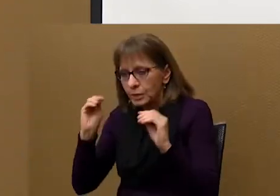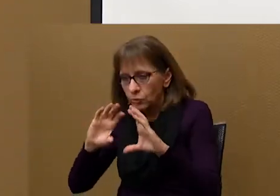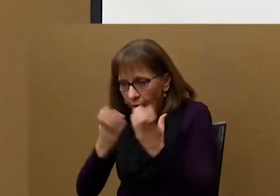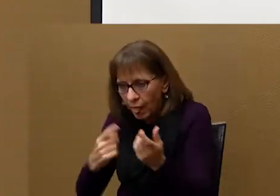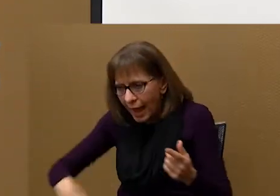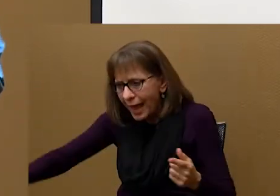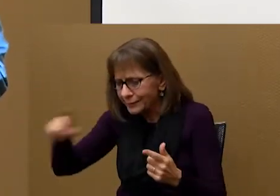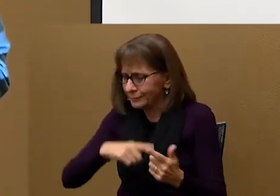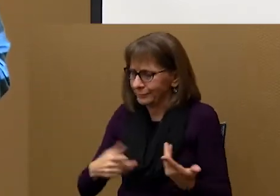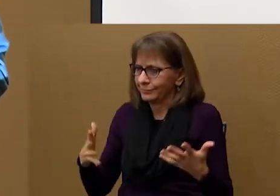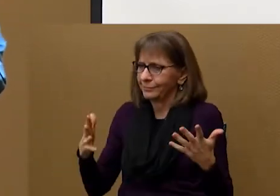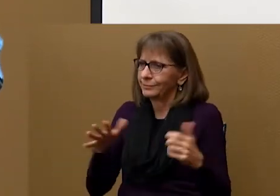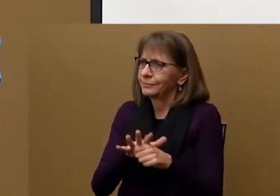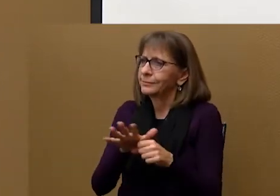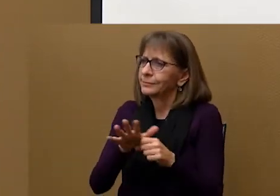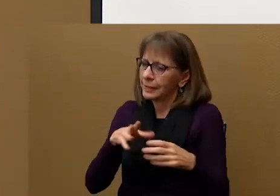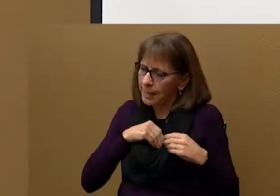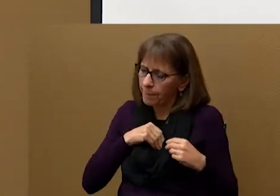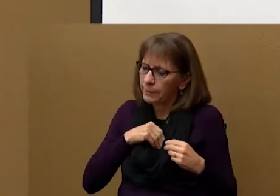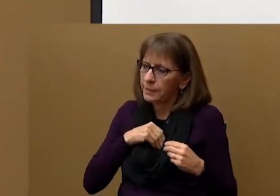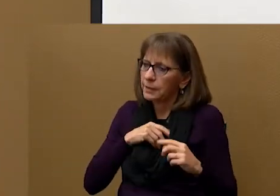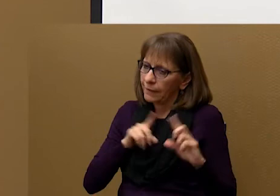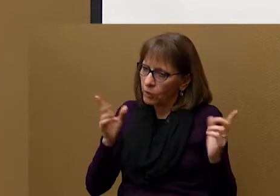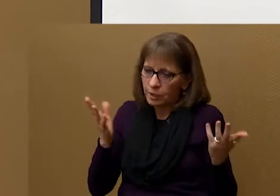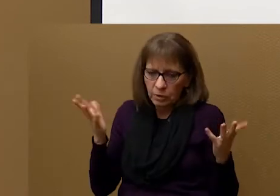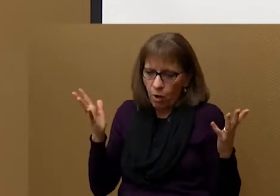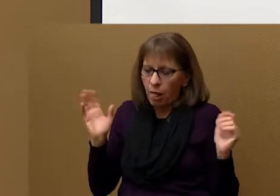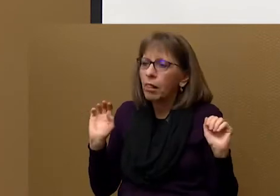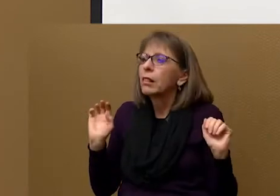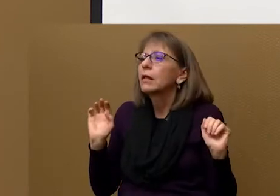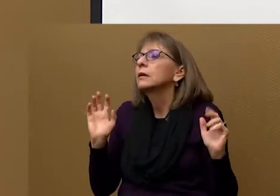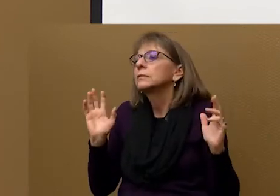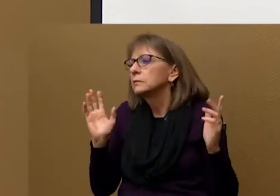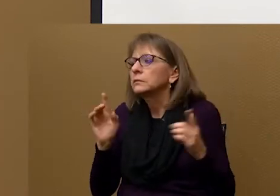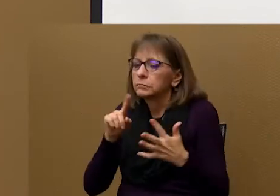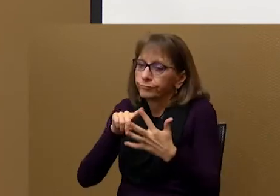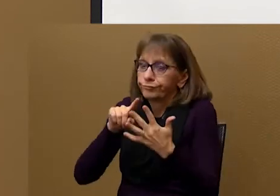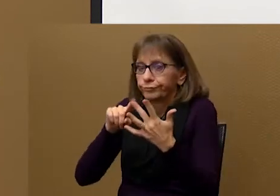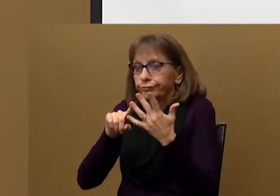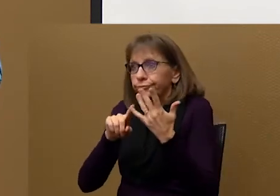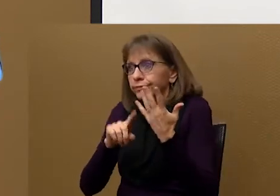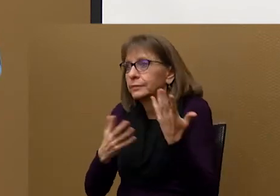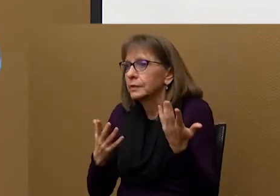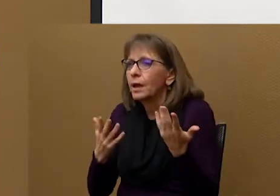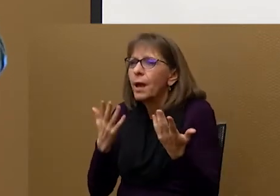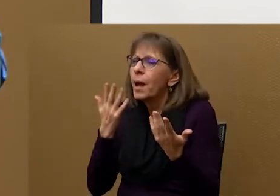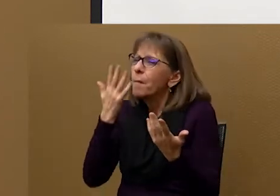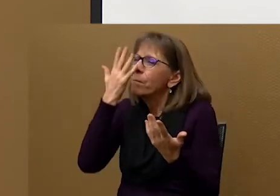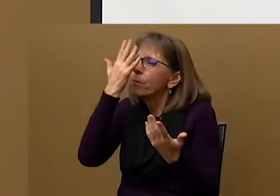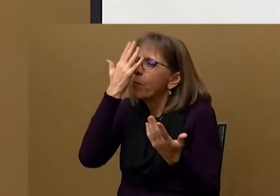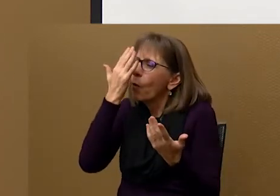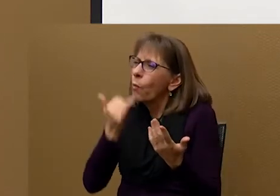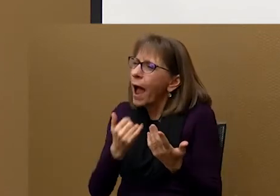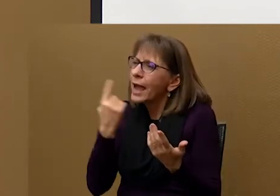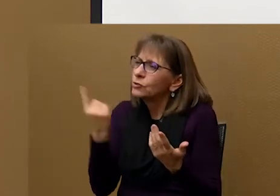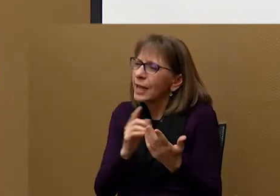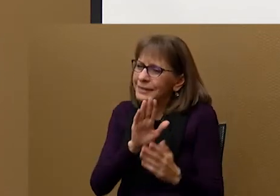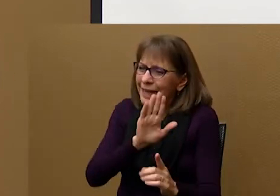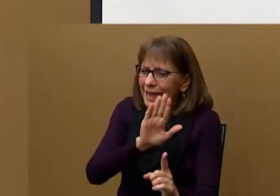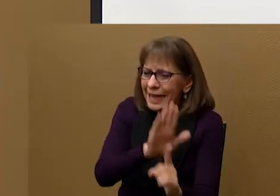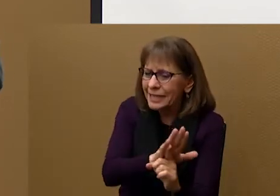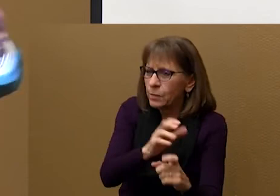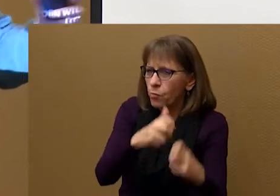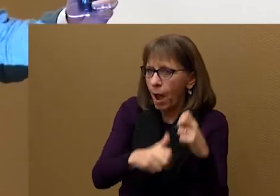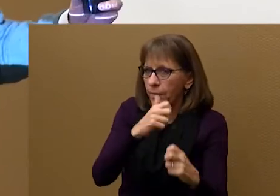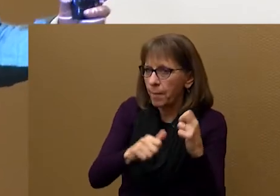be more accepting of difference, or be more empathic with each other. But why is it just this kid's problem